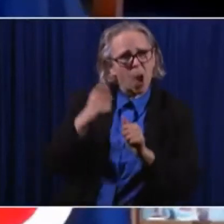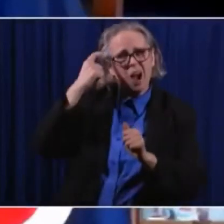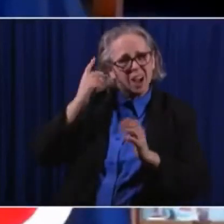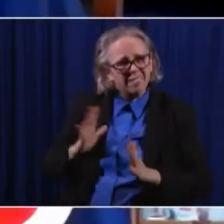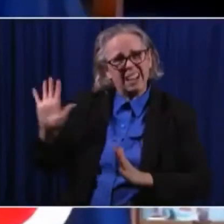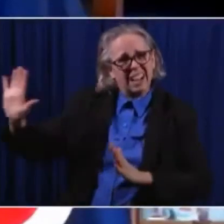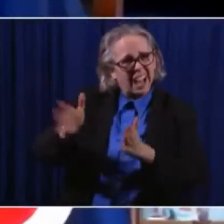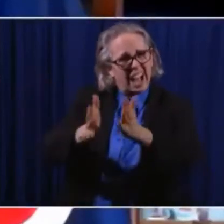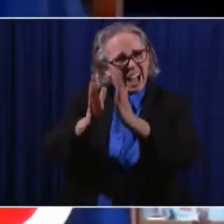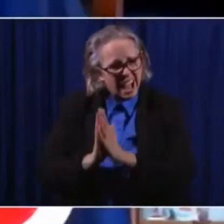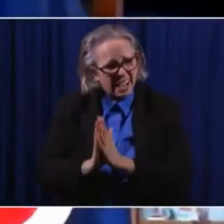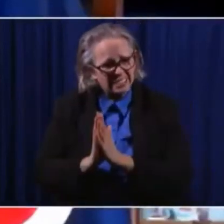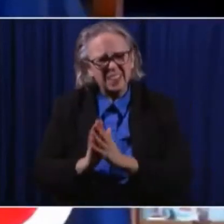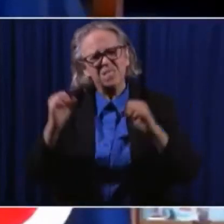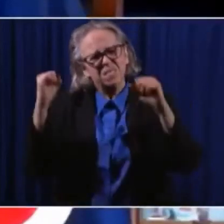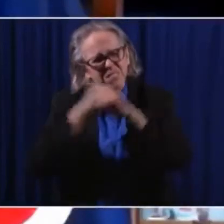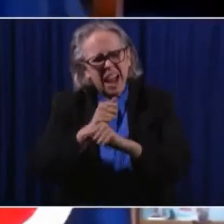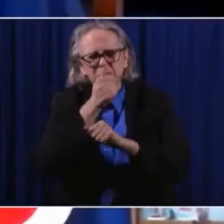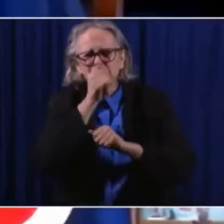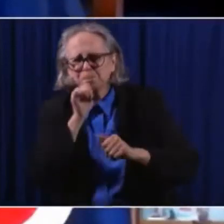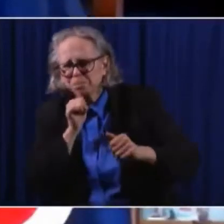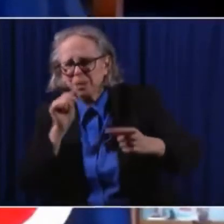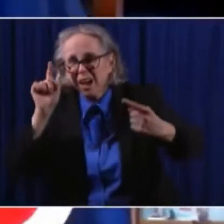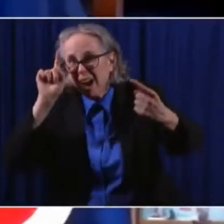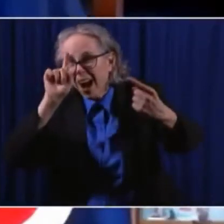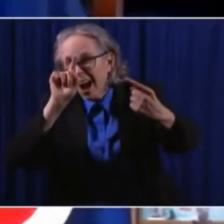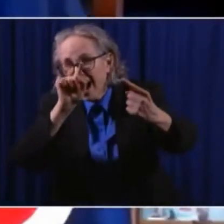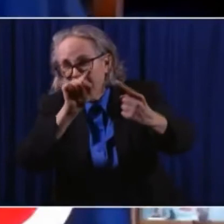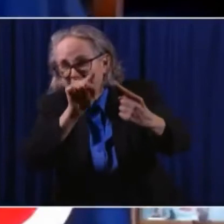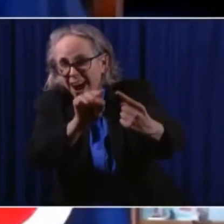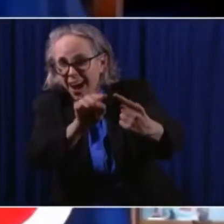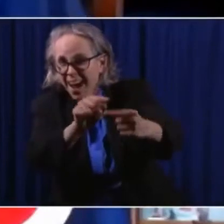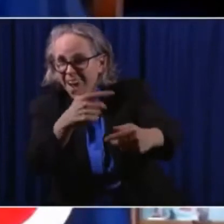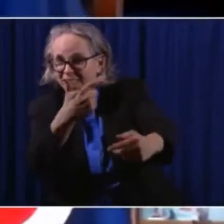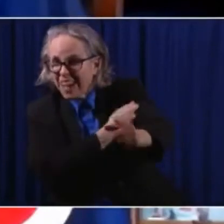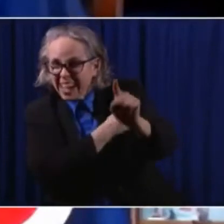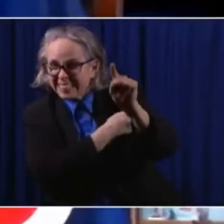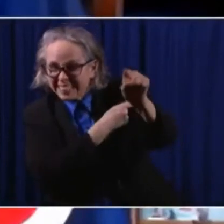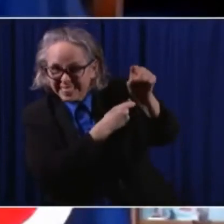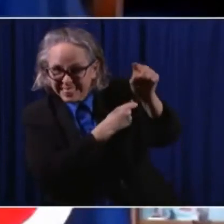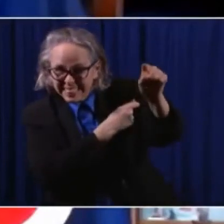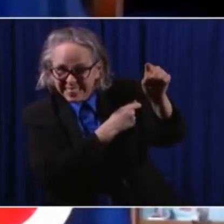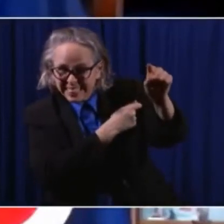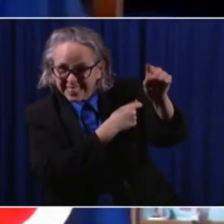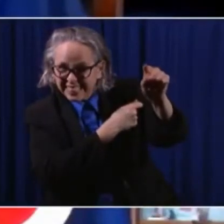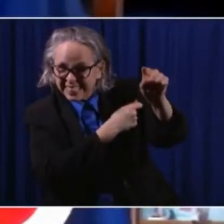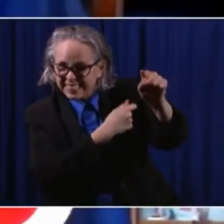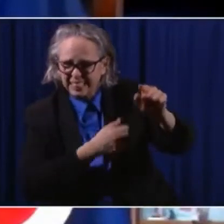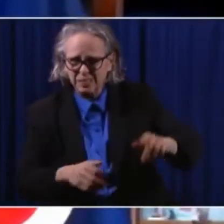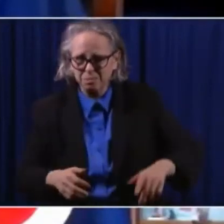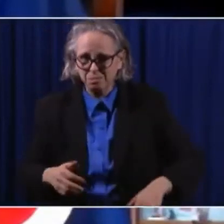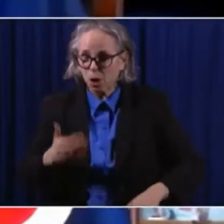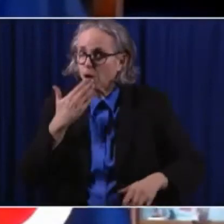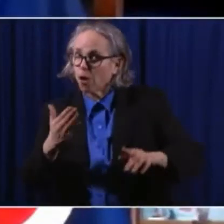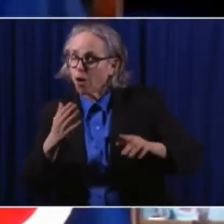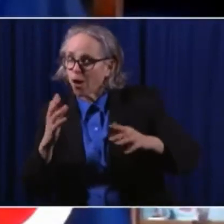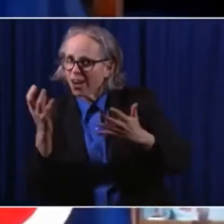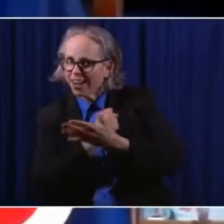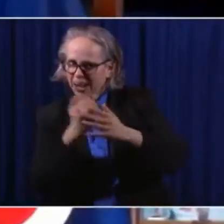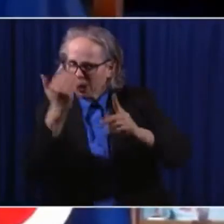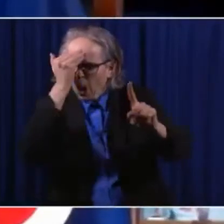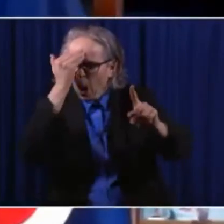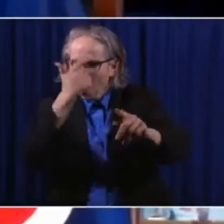vaccine. That's the light. There's some great news, as the governor mentioned, about some quality vaccine options that are on the way. We just